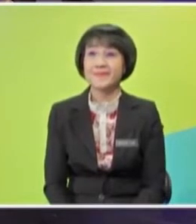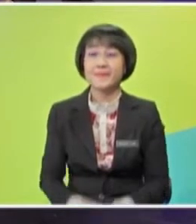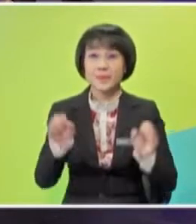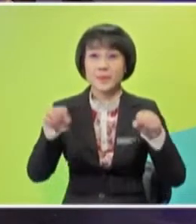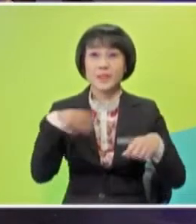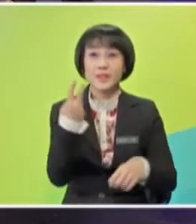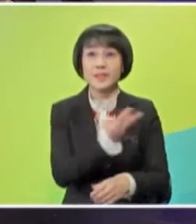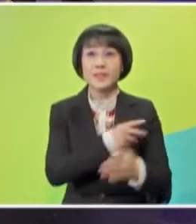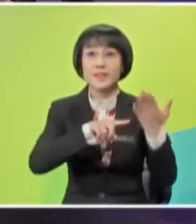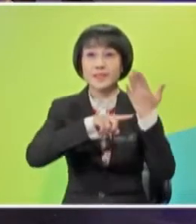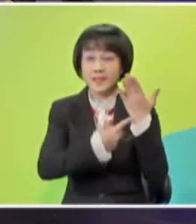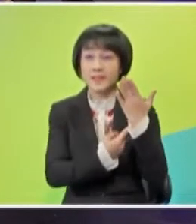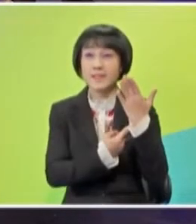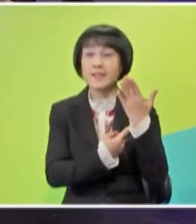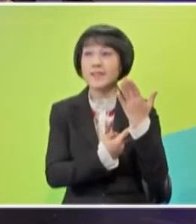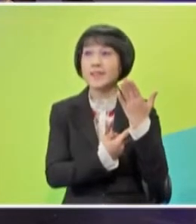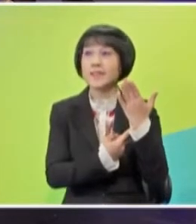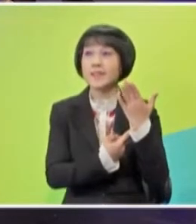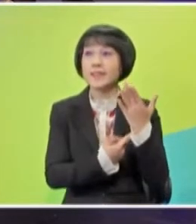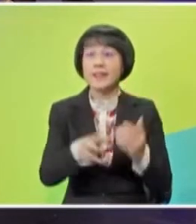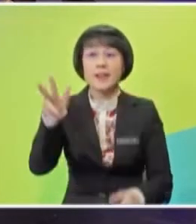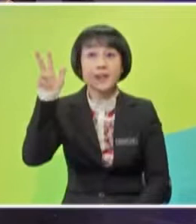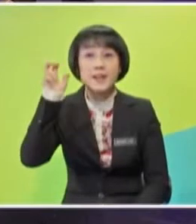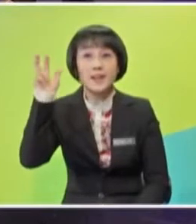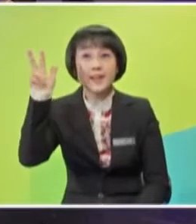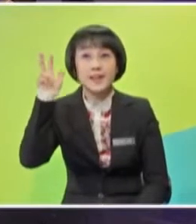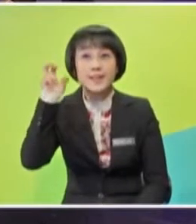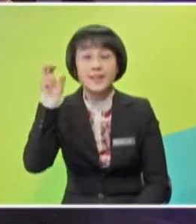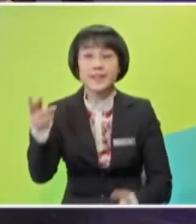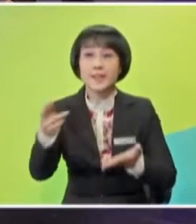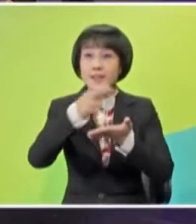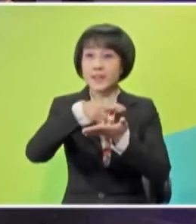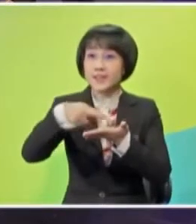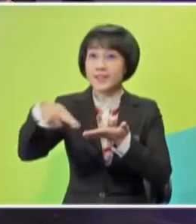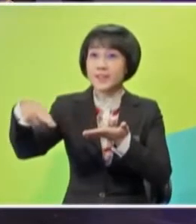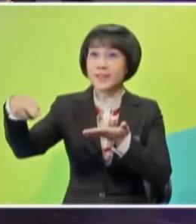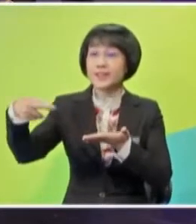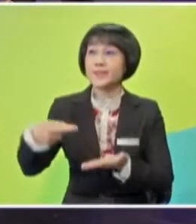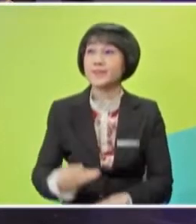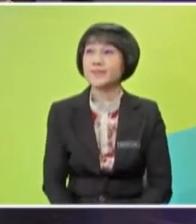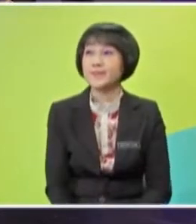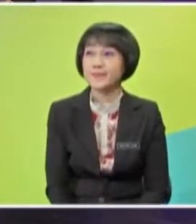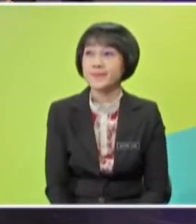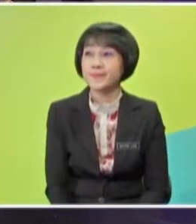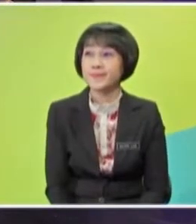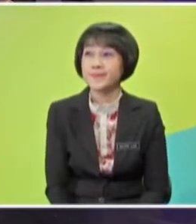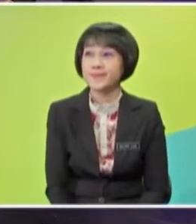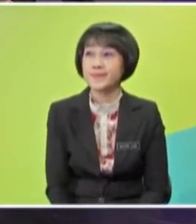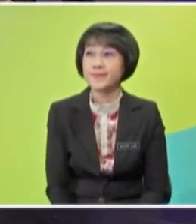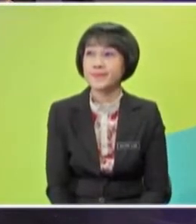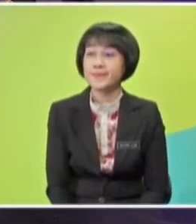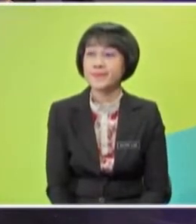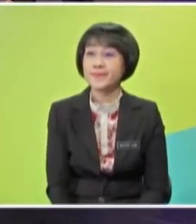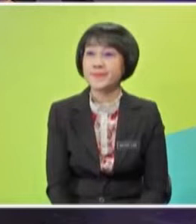with the first time we're listening to the recording? Okay, let's have a listen for that recording. Recording.